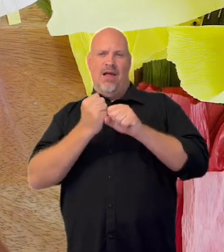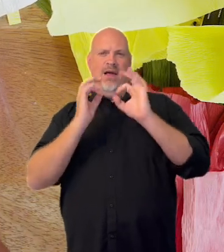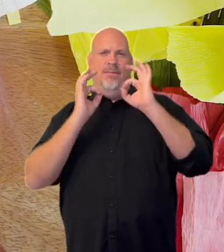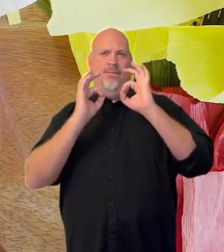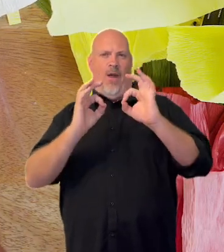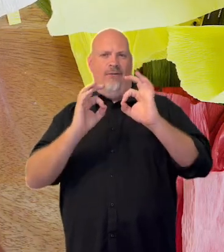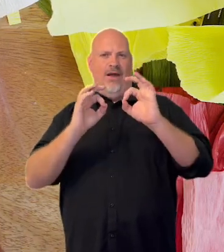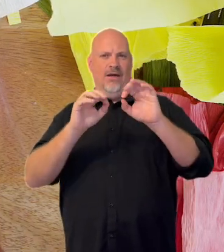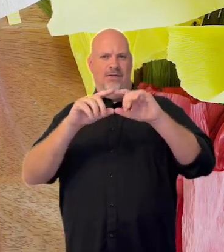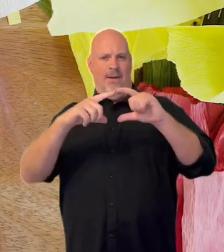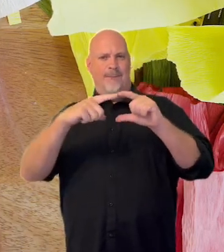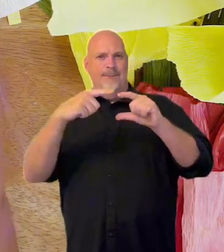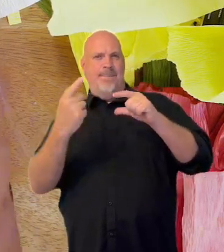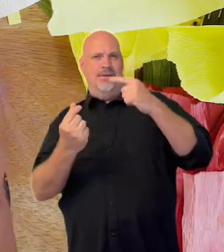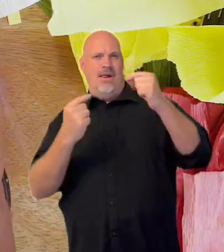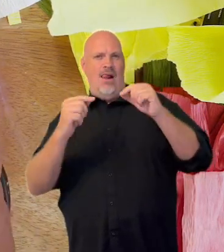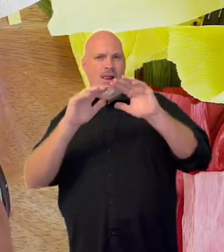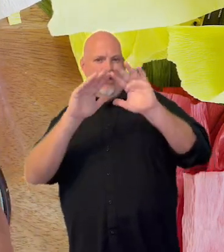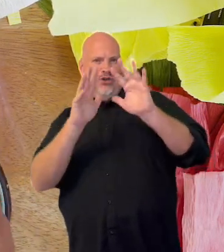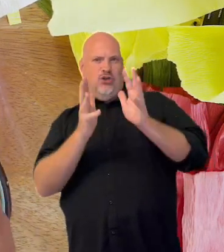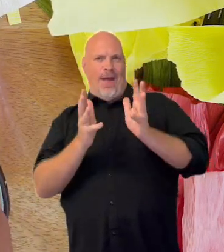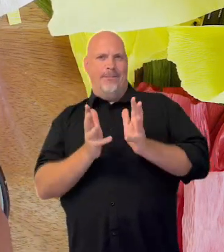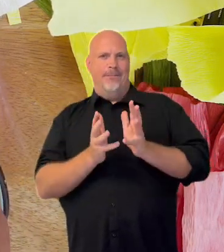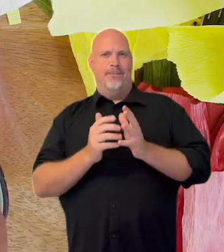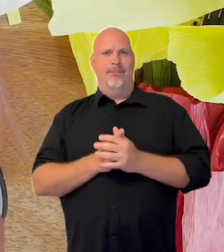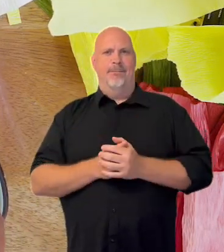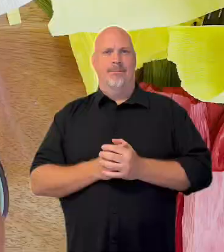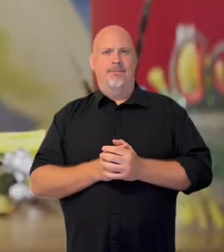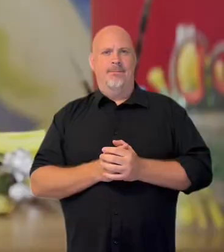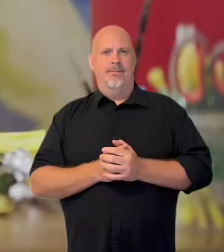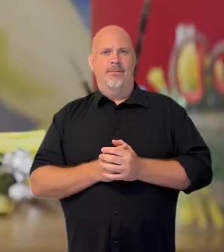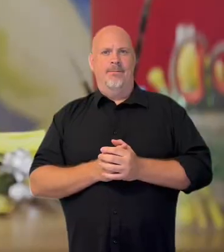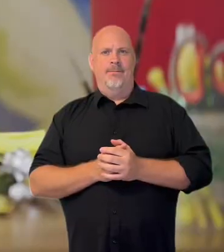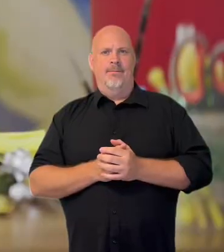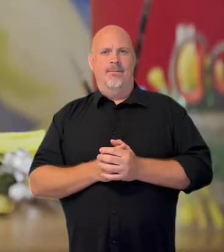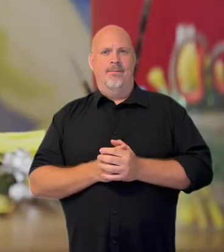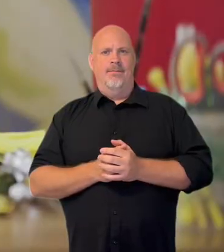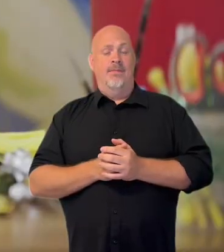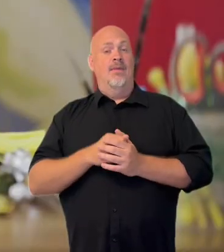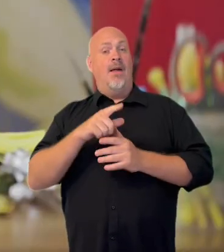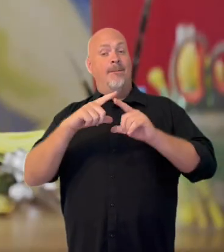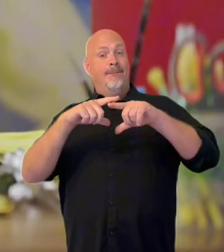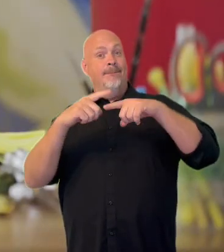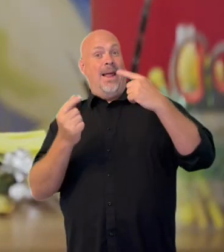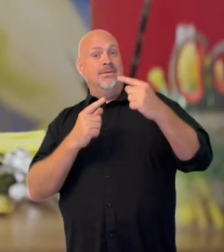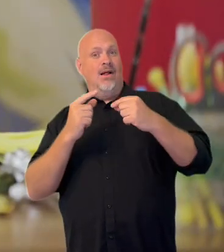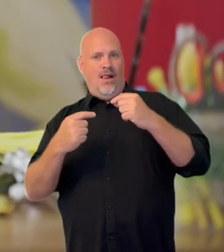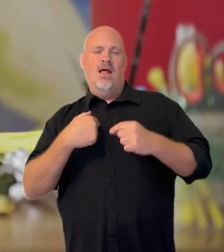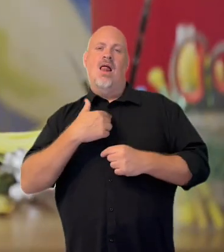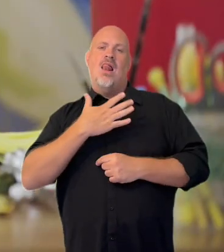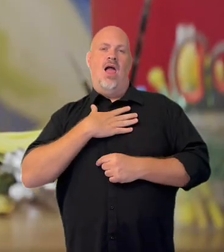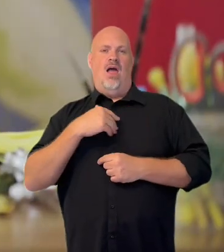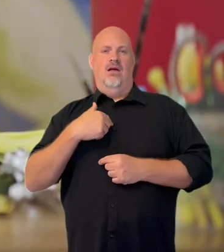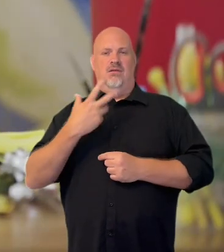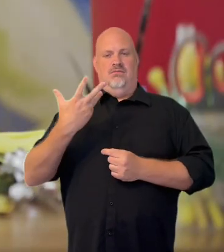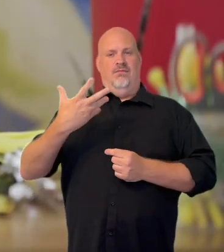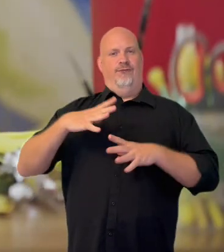them, but we'll also include a little template for a half petal or a full